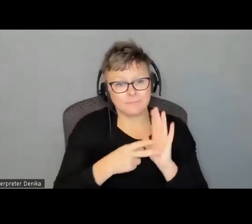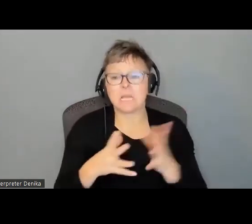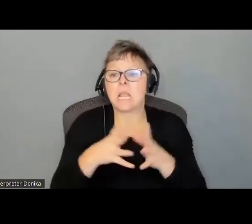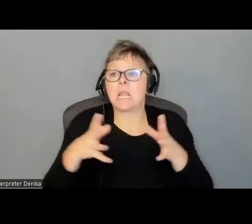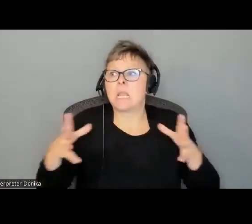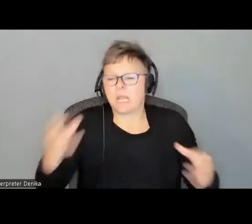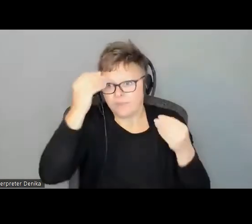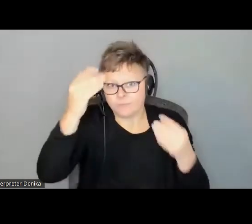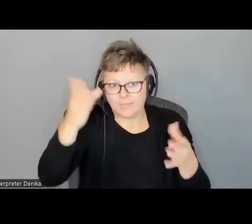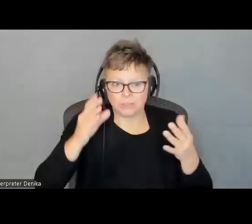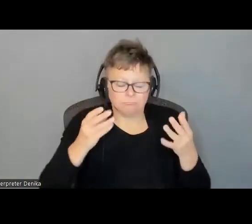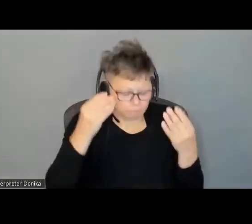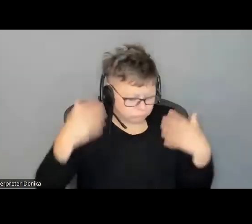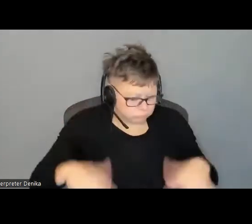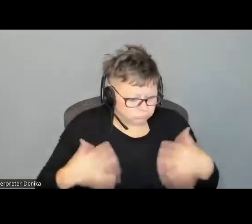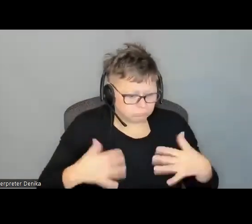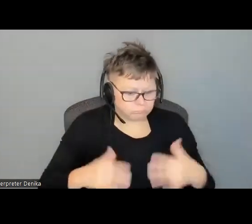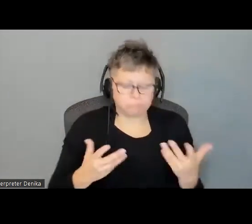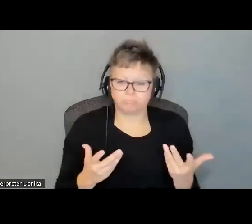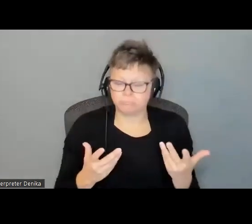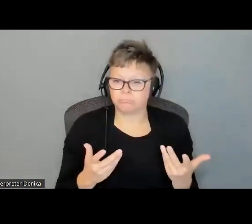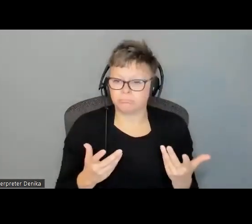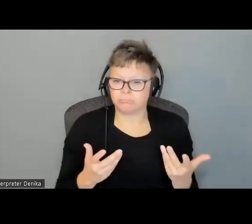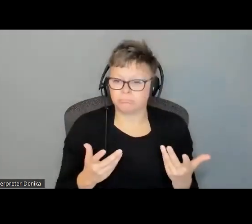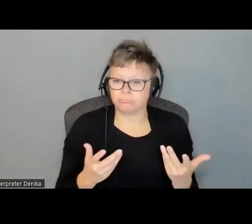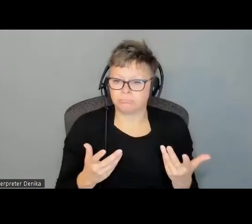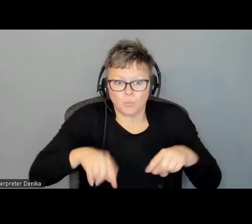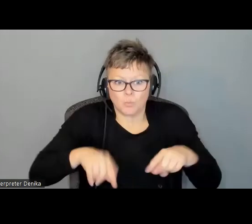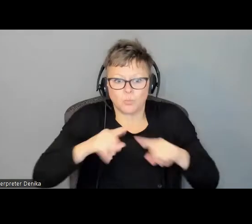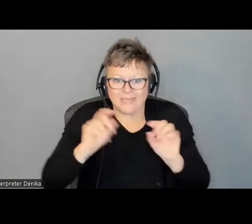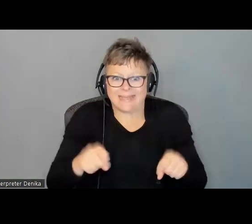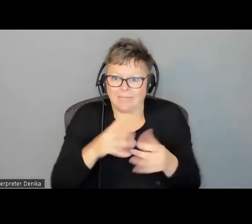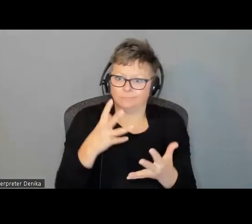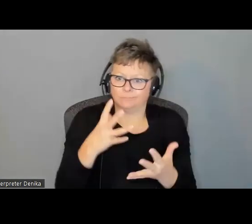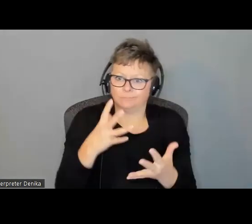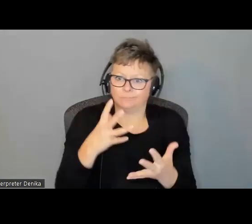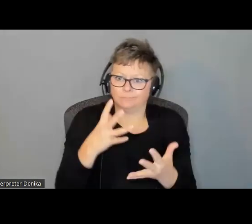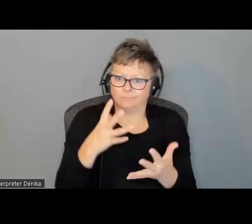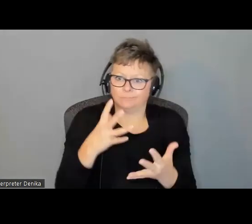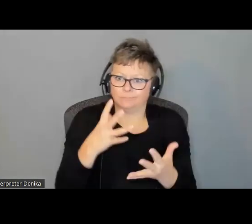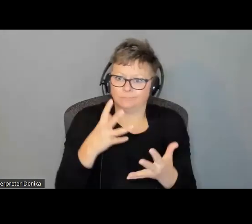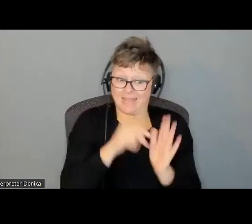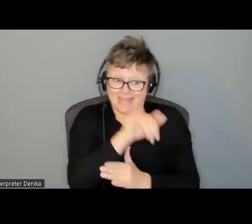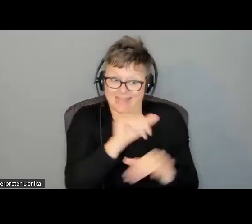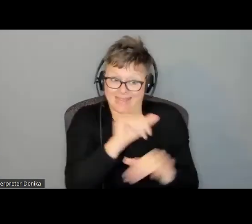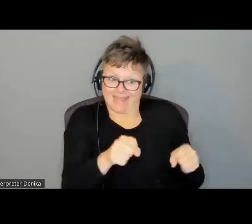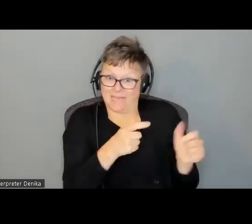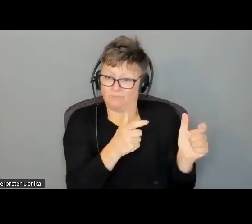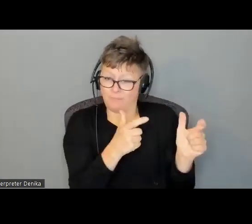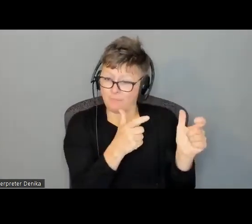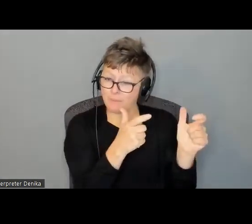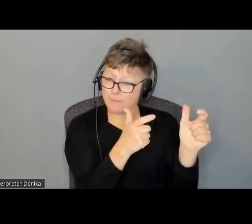large amounts of information. So the fact that it can do that rapidly means that we can actually very